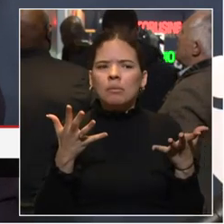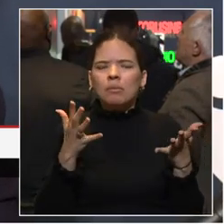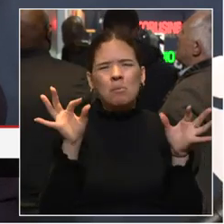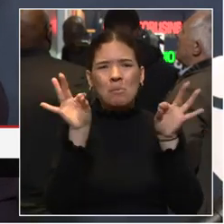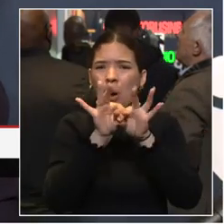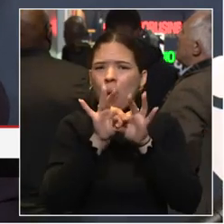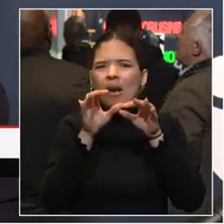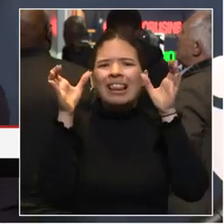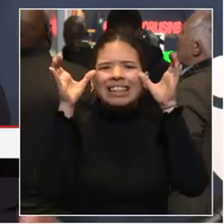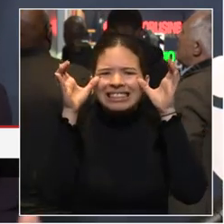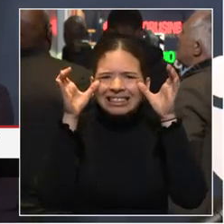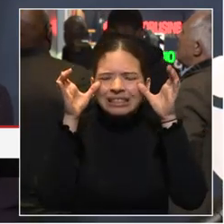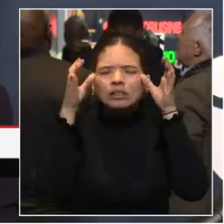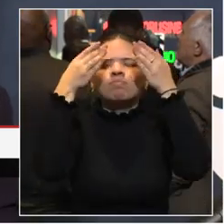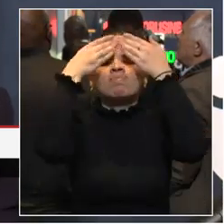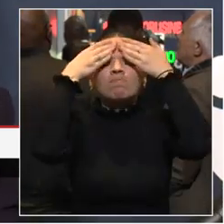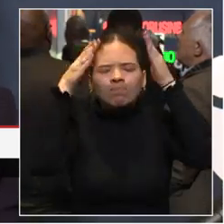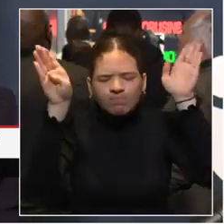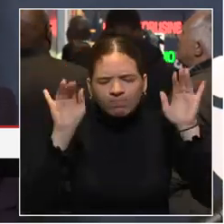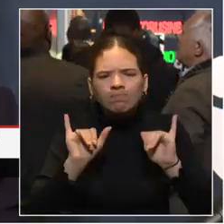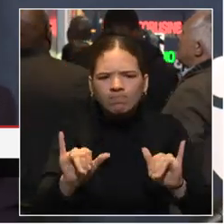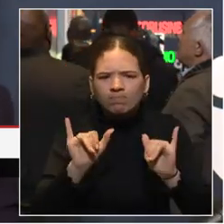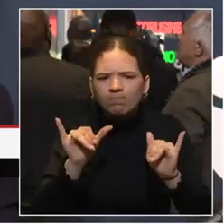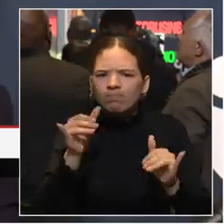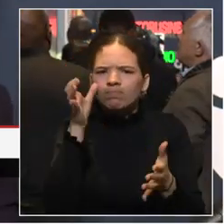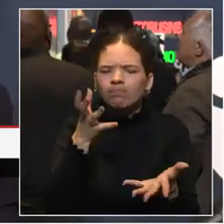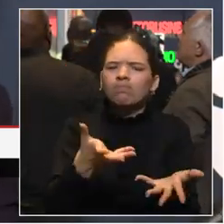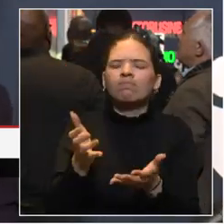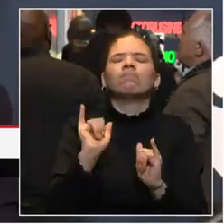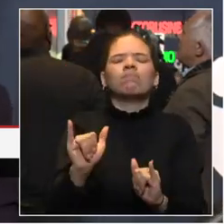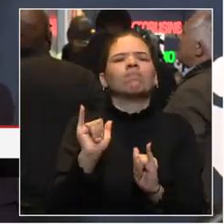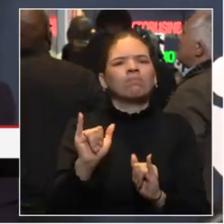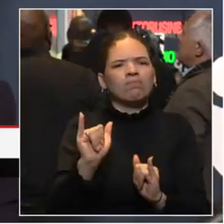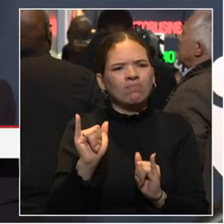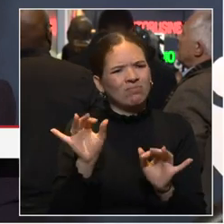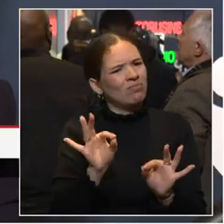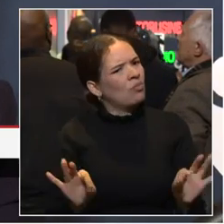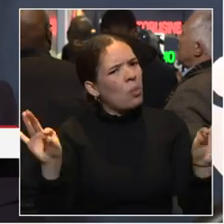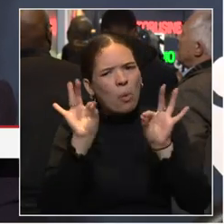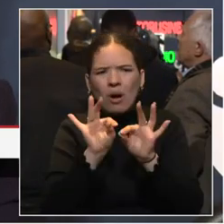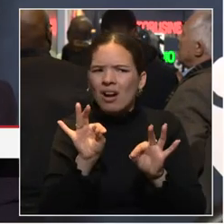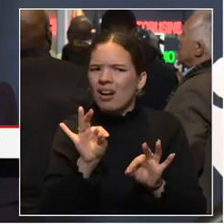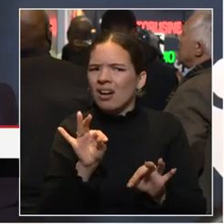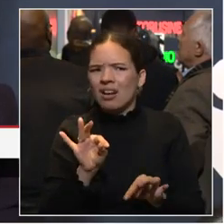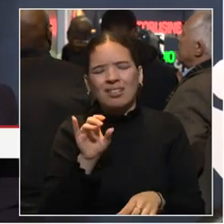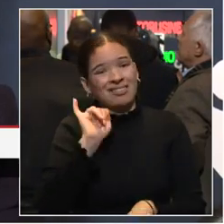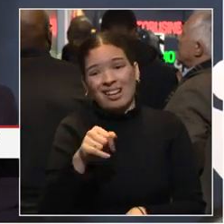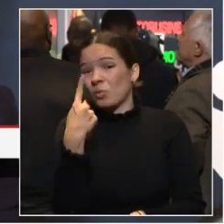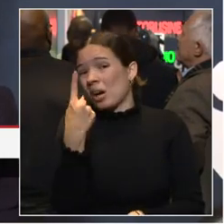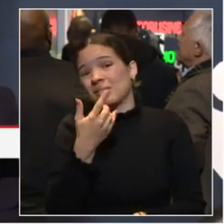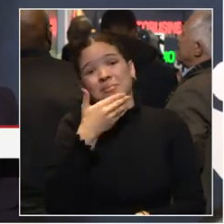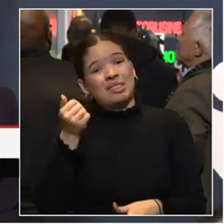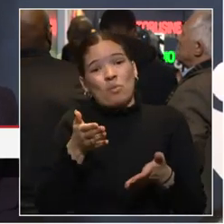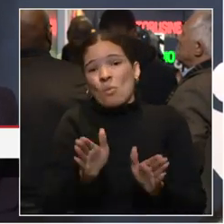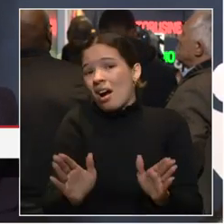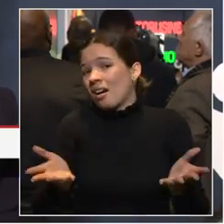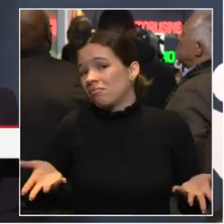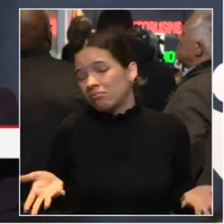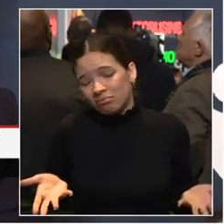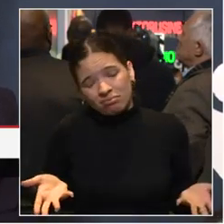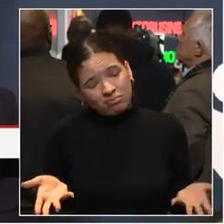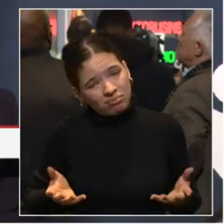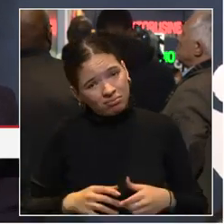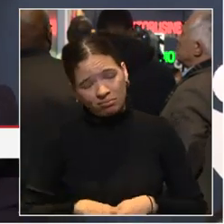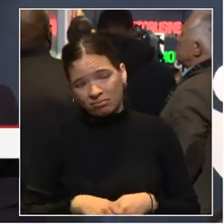cases where there's always more than one way to do things. And I think the final thing I would say about